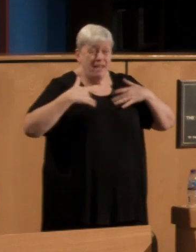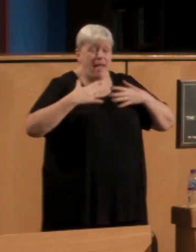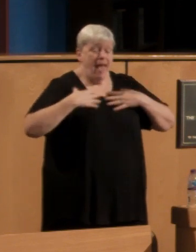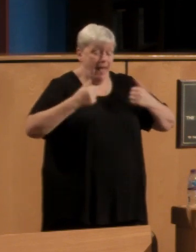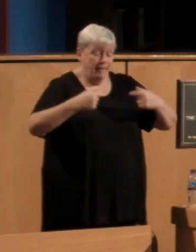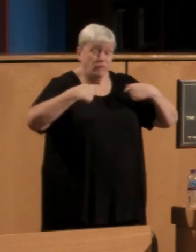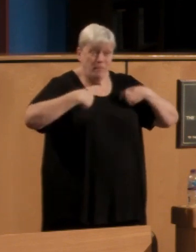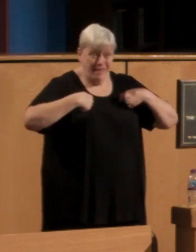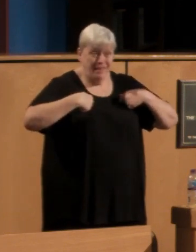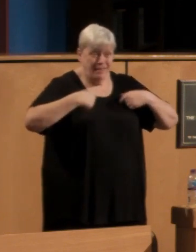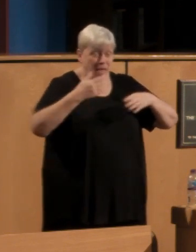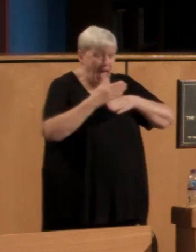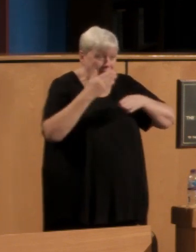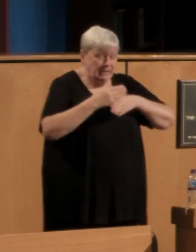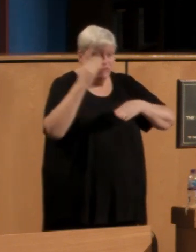brain.